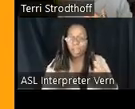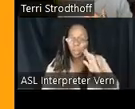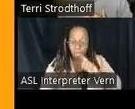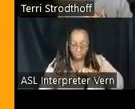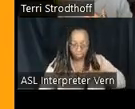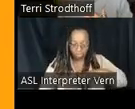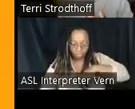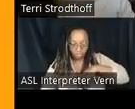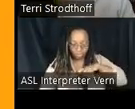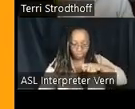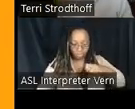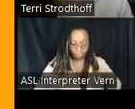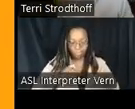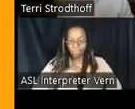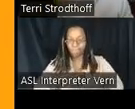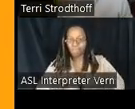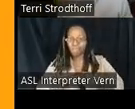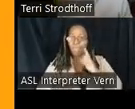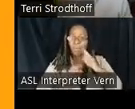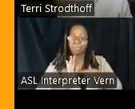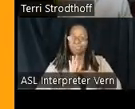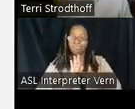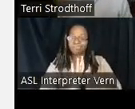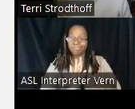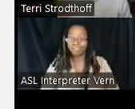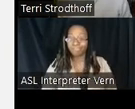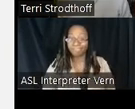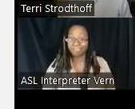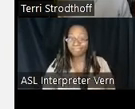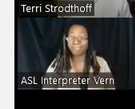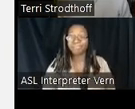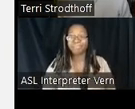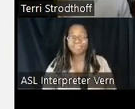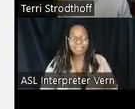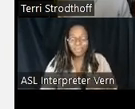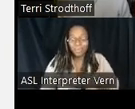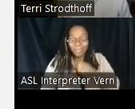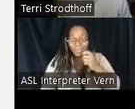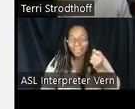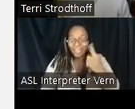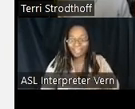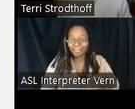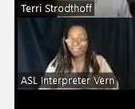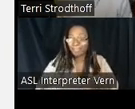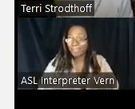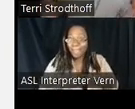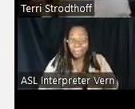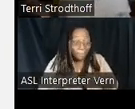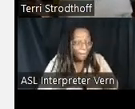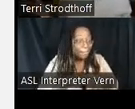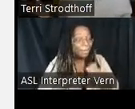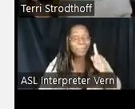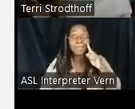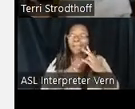in the generations before us is transferred onto us. But we don't know any of that when we're a little baby popping in. We're just